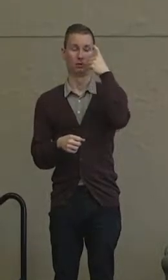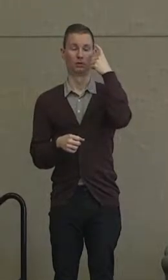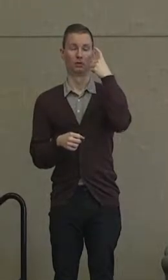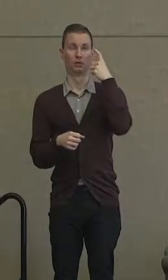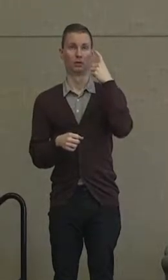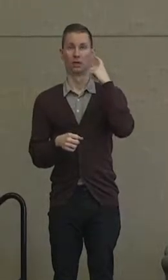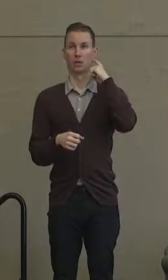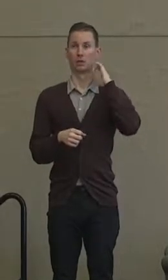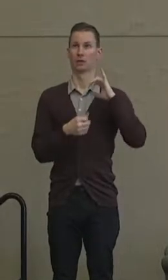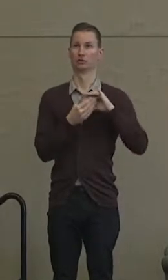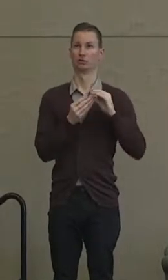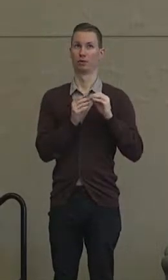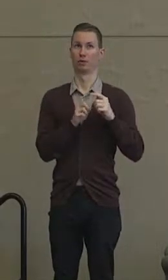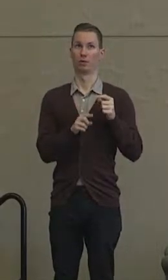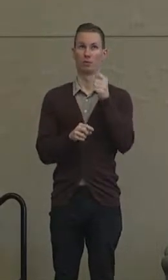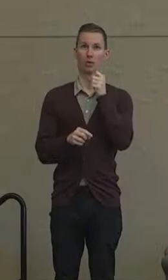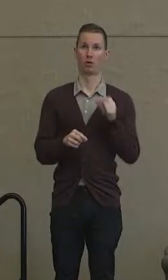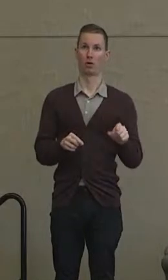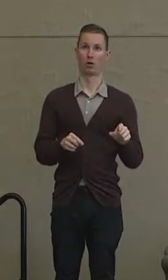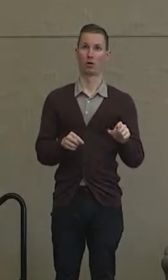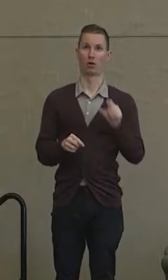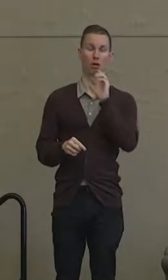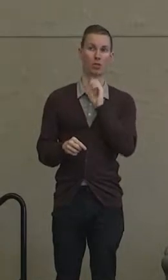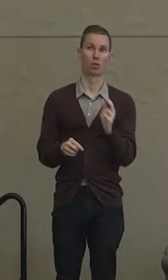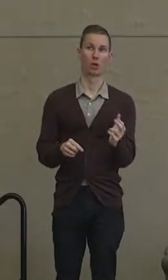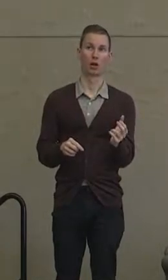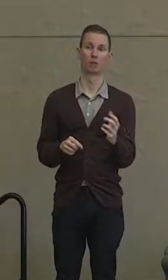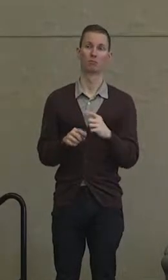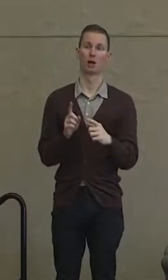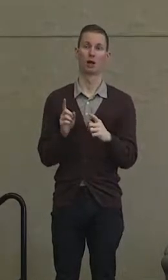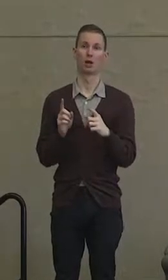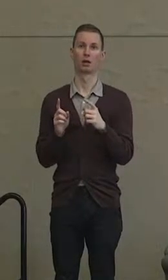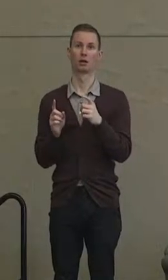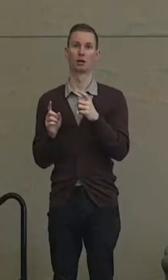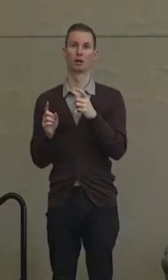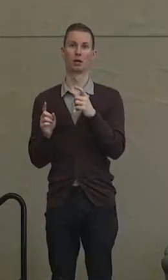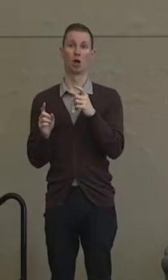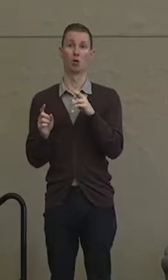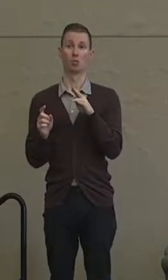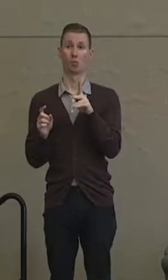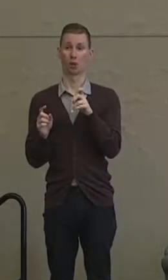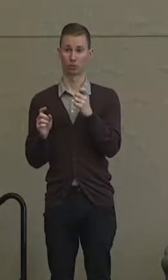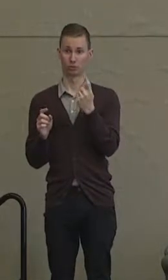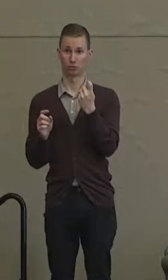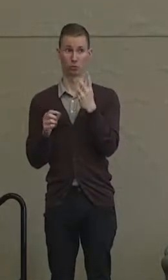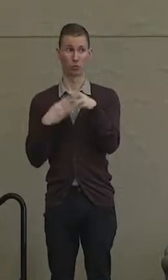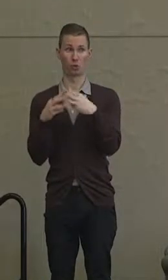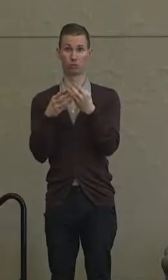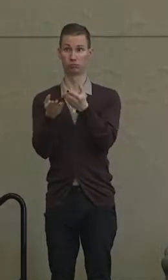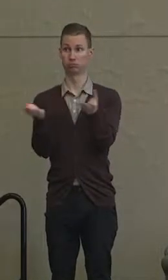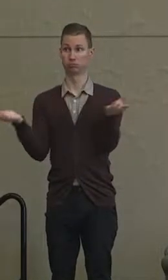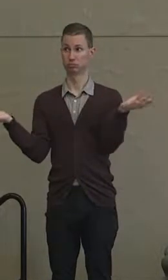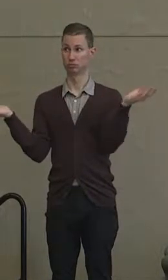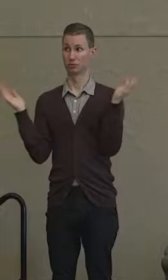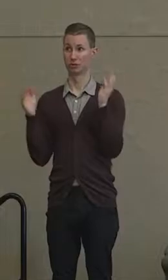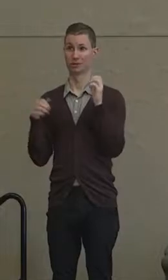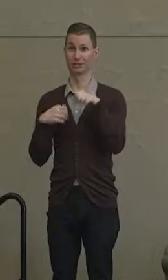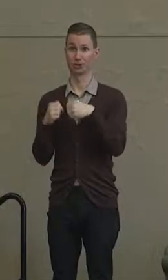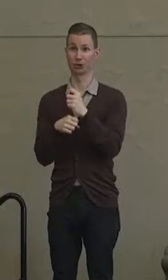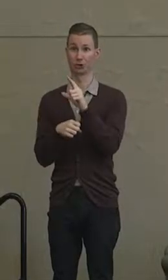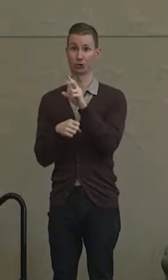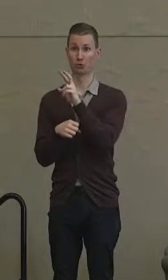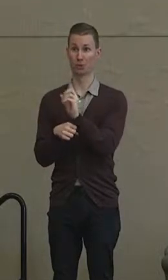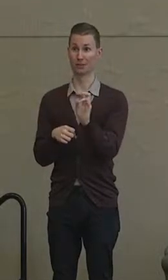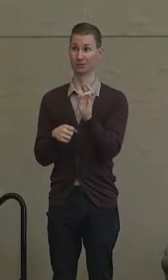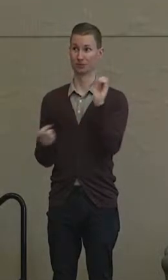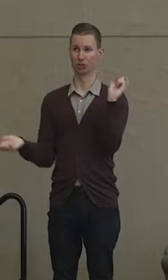this 13-year-old girl, but recognizing that the world around her by year 2007 had changed.